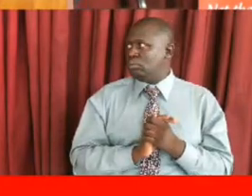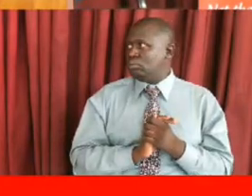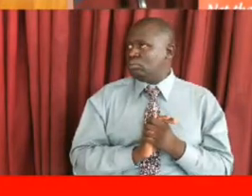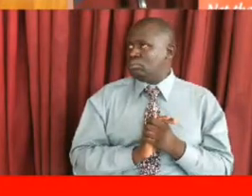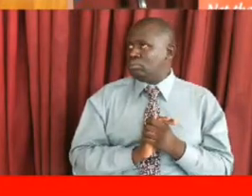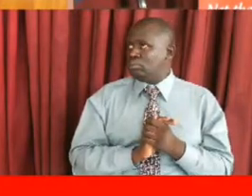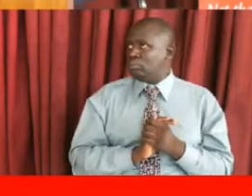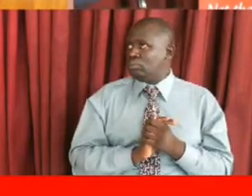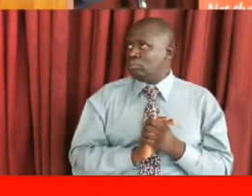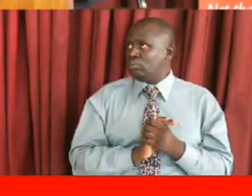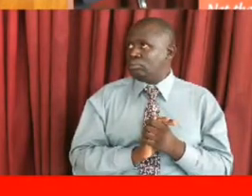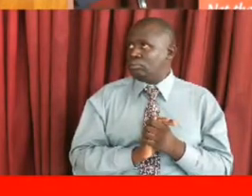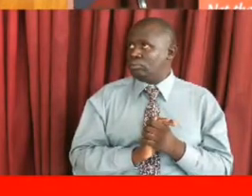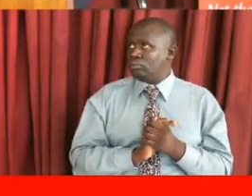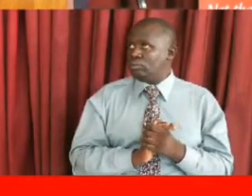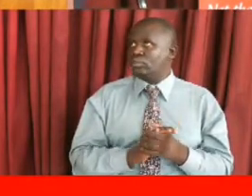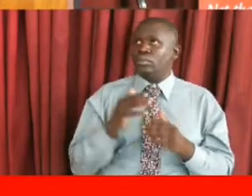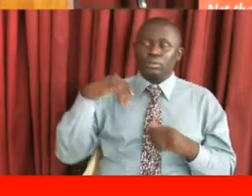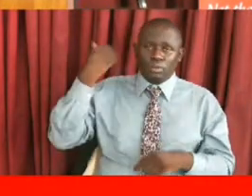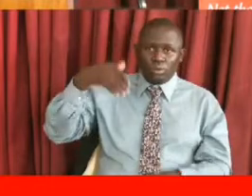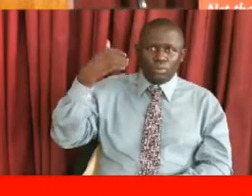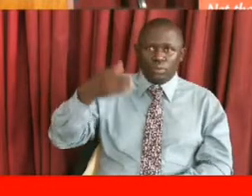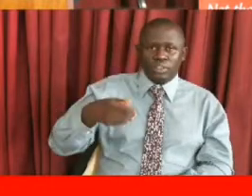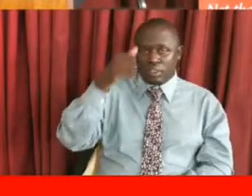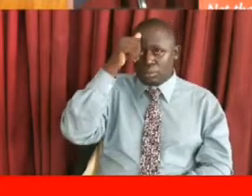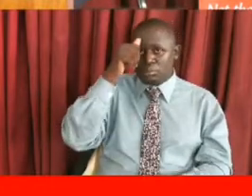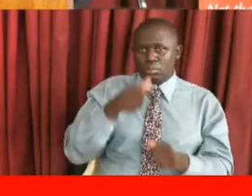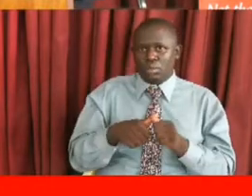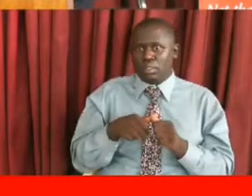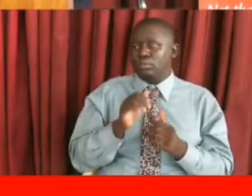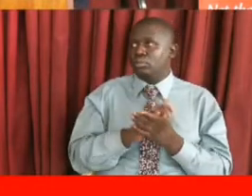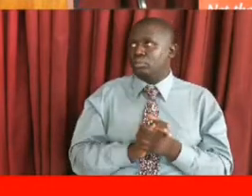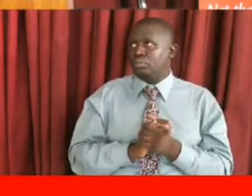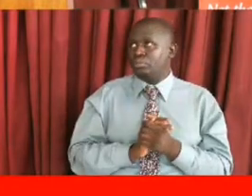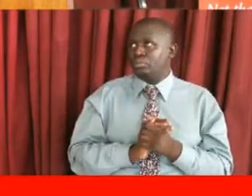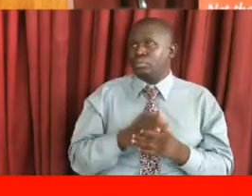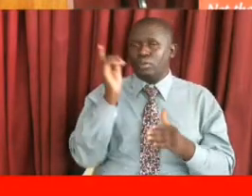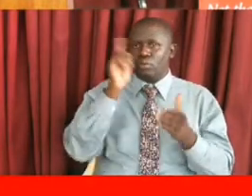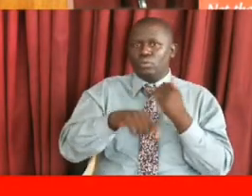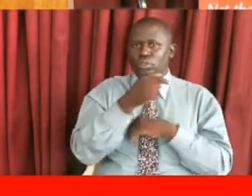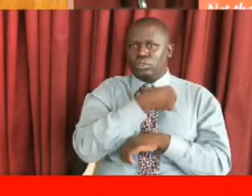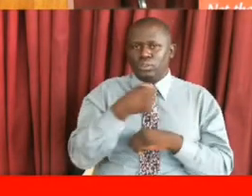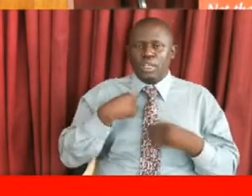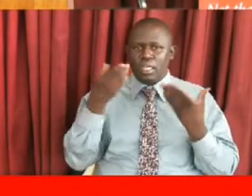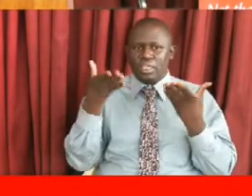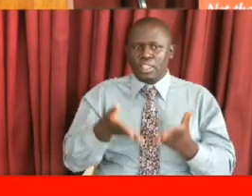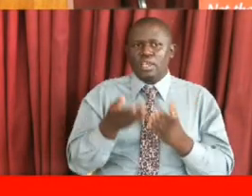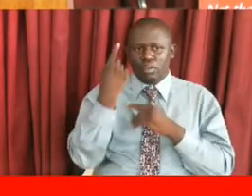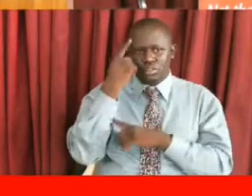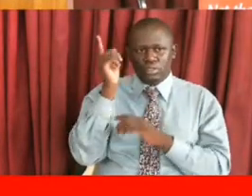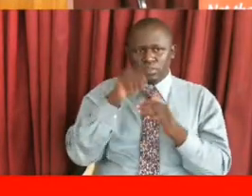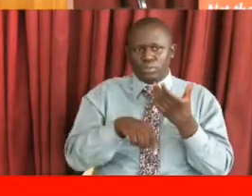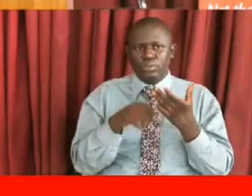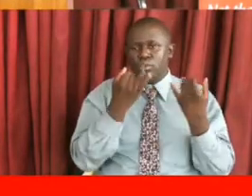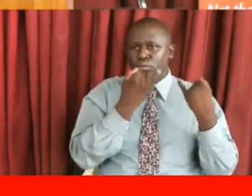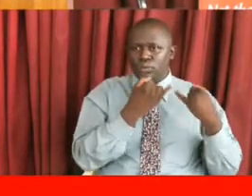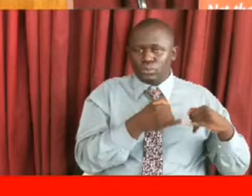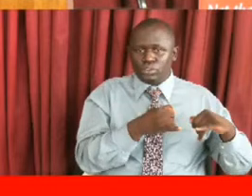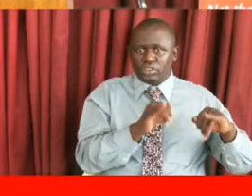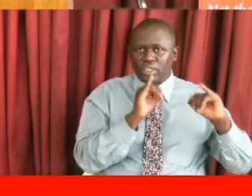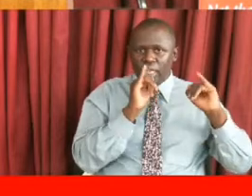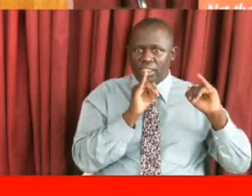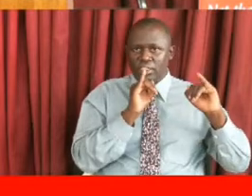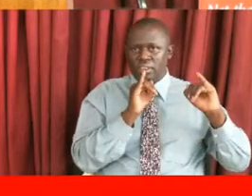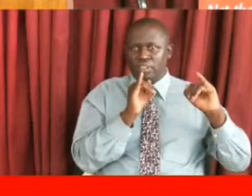thing always remember what we are here for is to try to